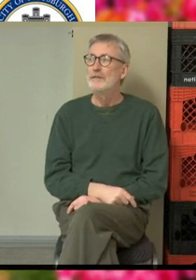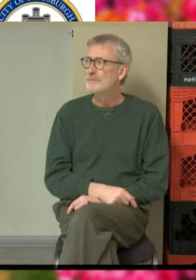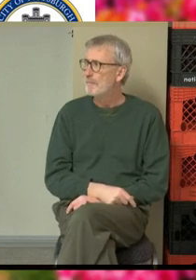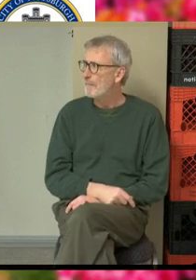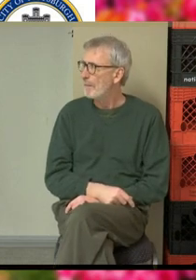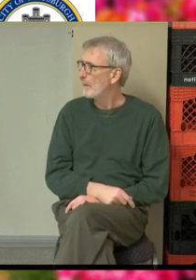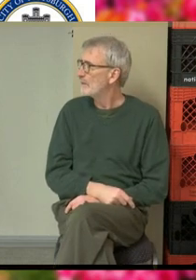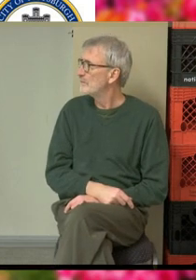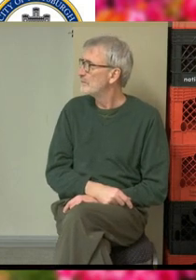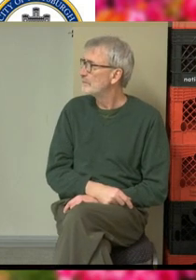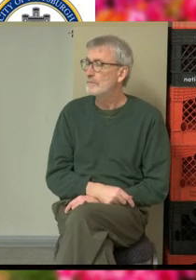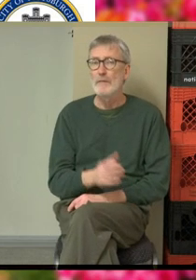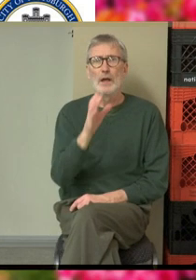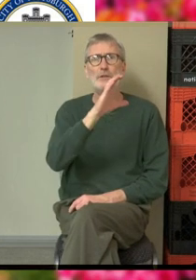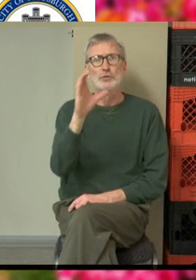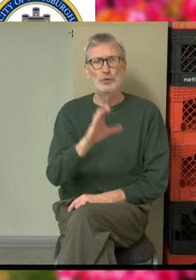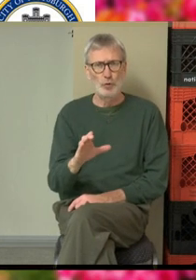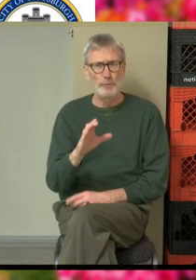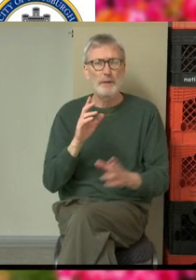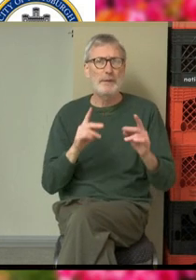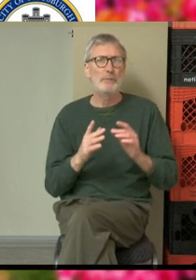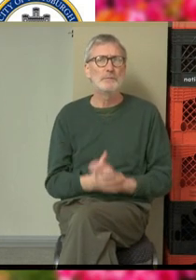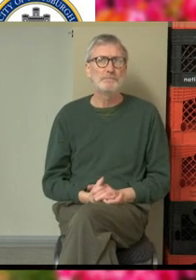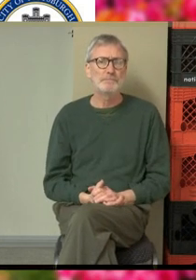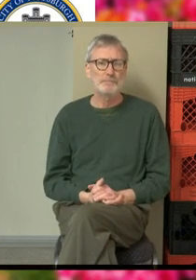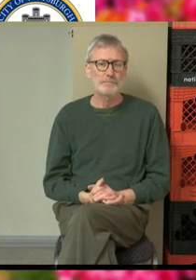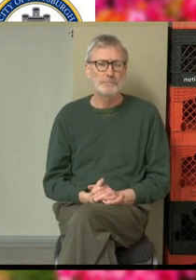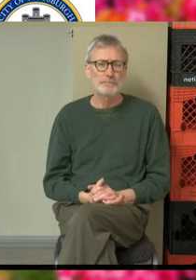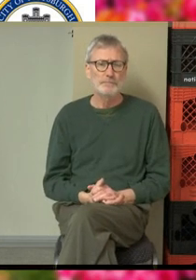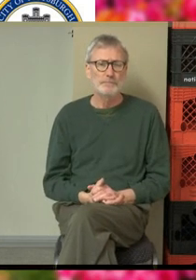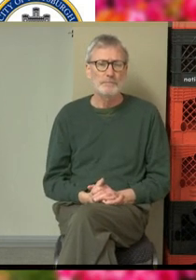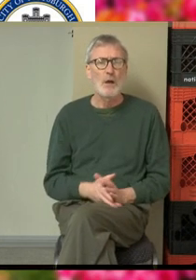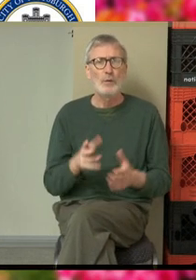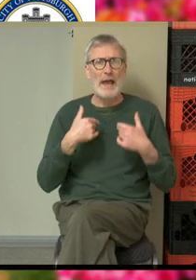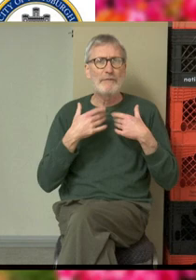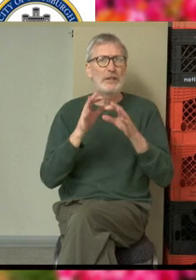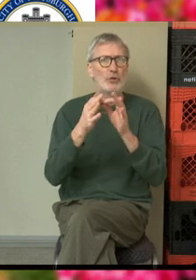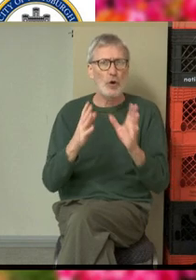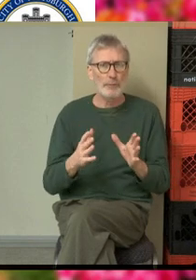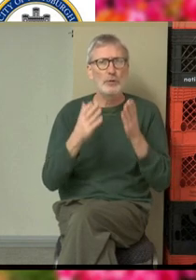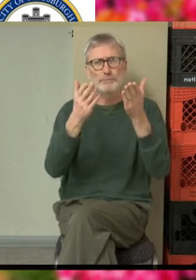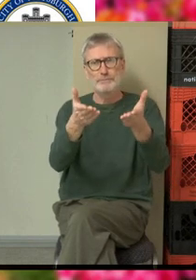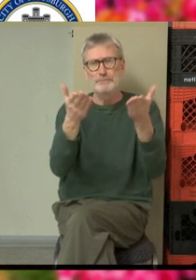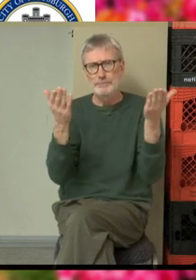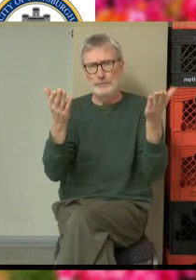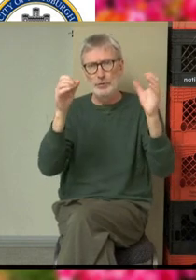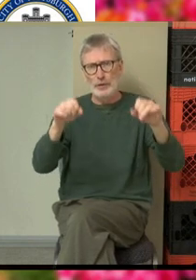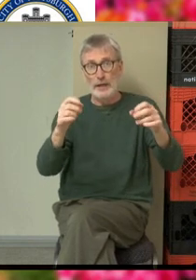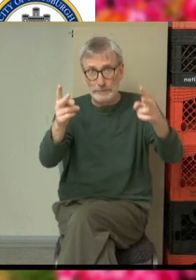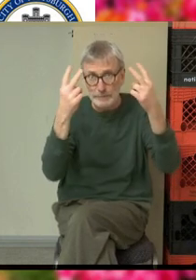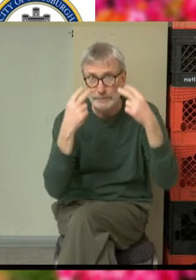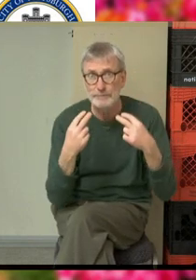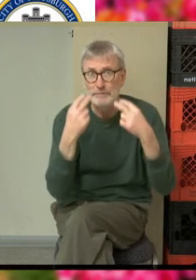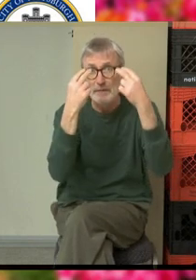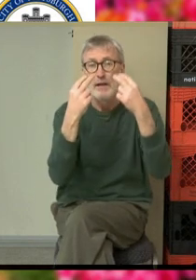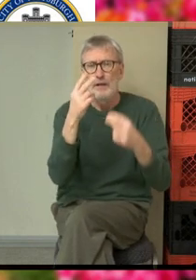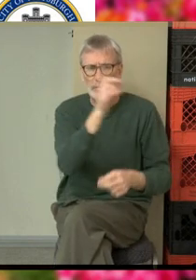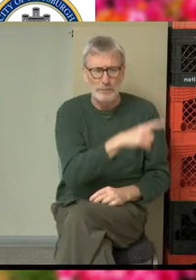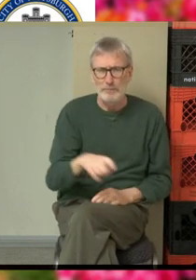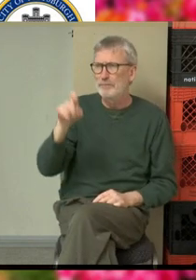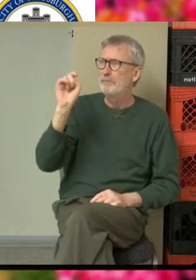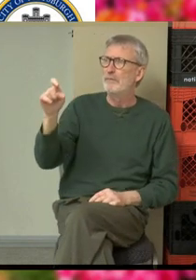for folks on Zoom, we've got a feed with an American Sign Language interpreter that you should be able to pin if you need